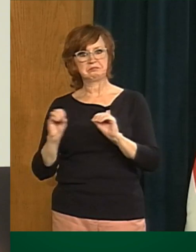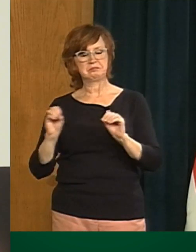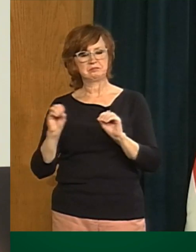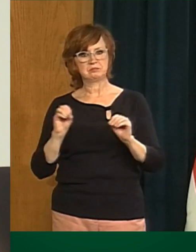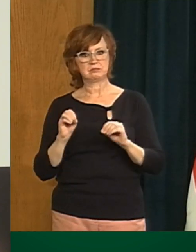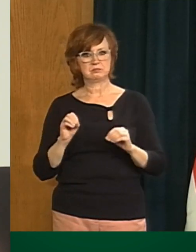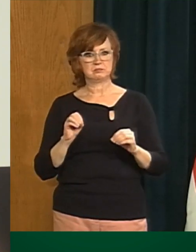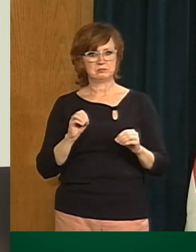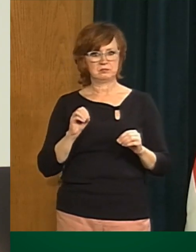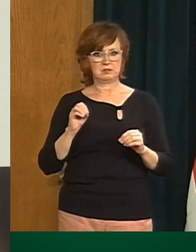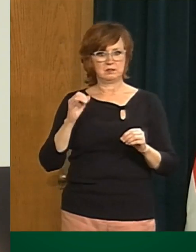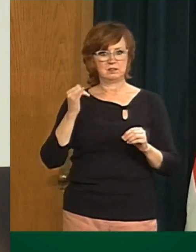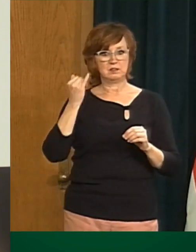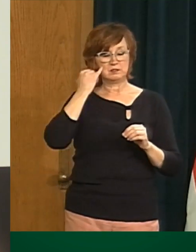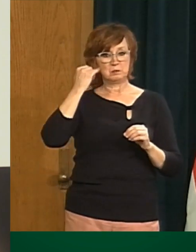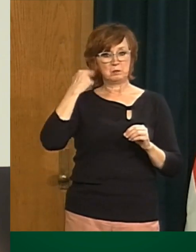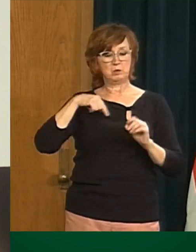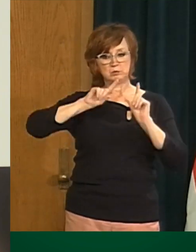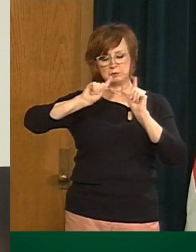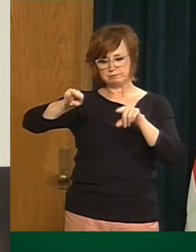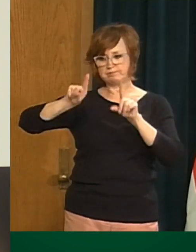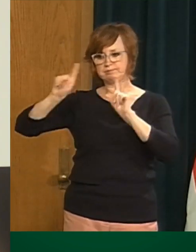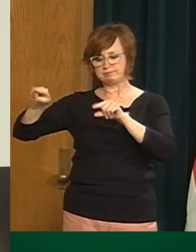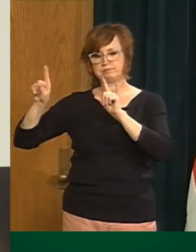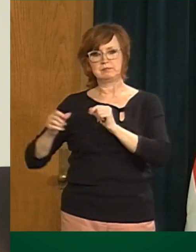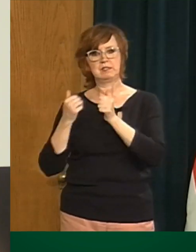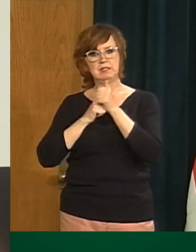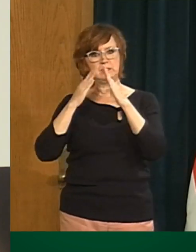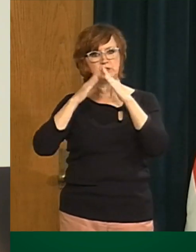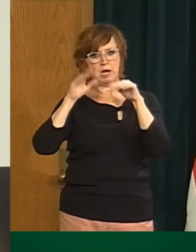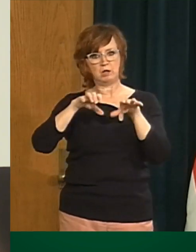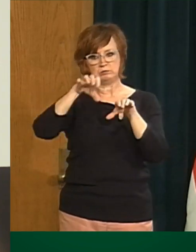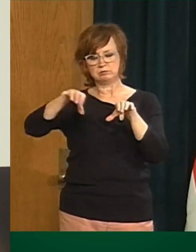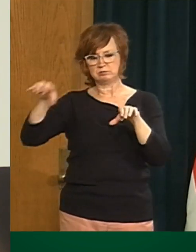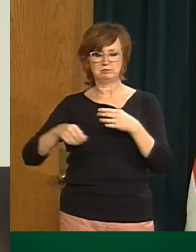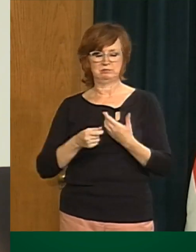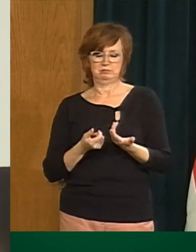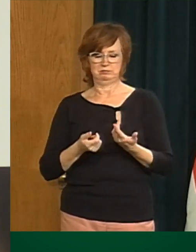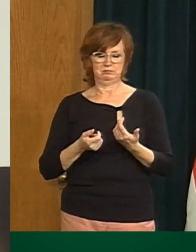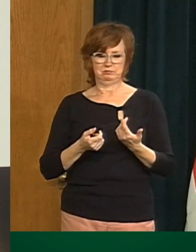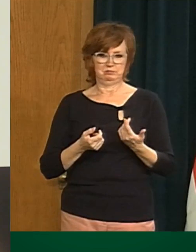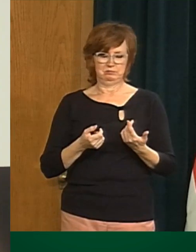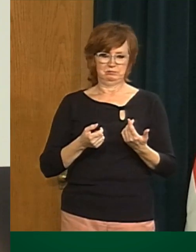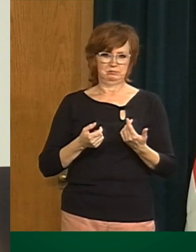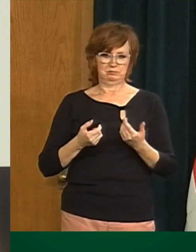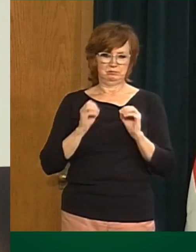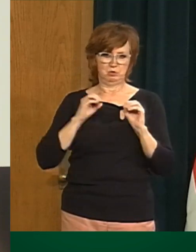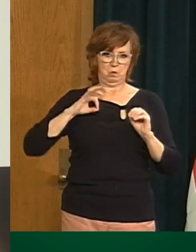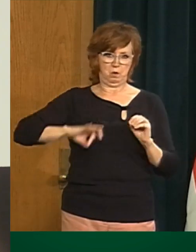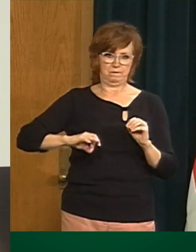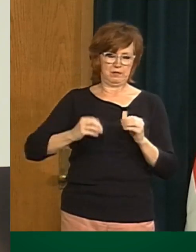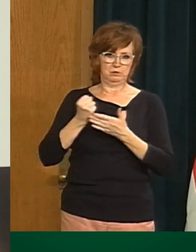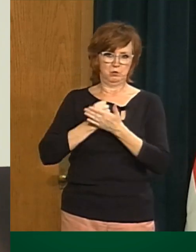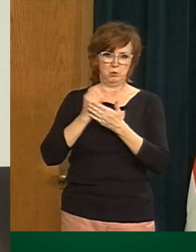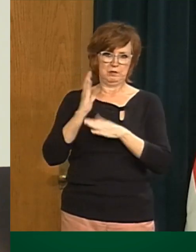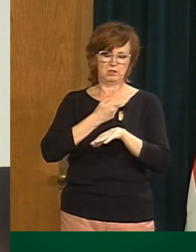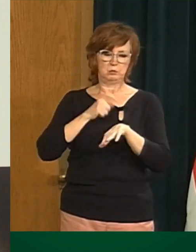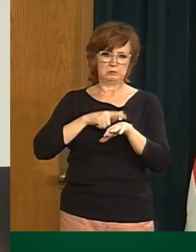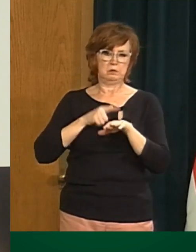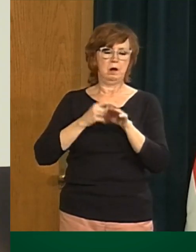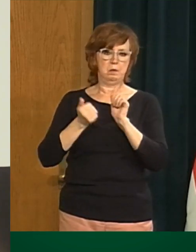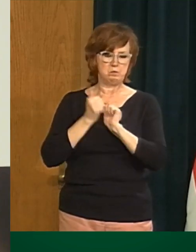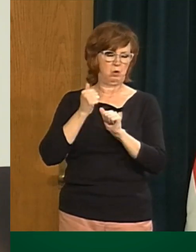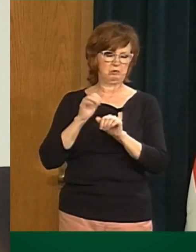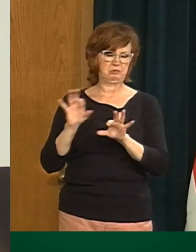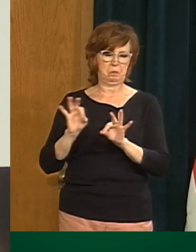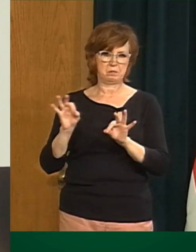part, find negative cases, which is what you'd expect. There'll be little gain. Having said that, if there's a single case in a long-term care facility, all residents